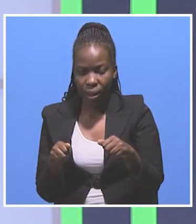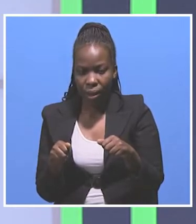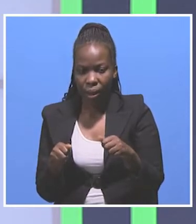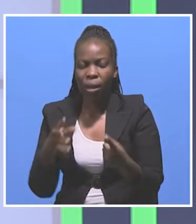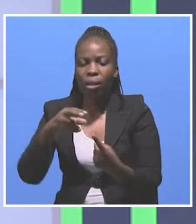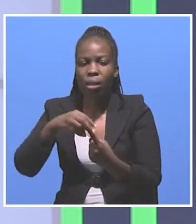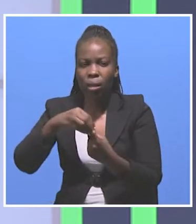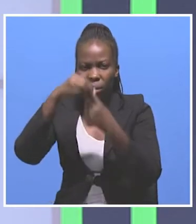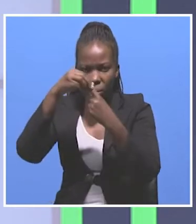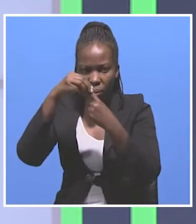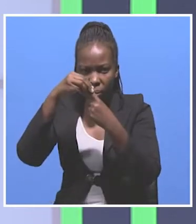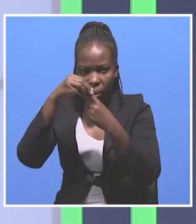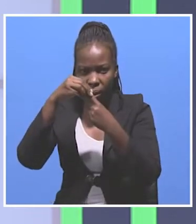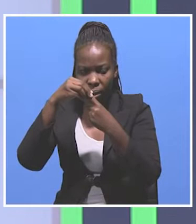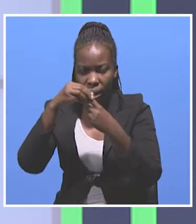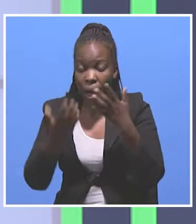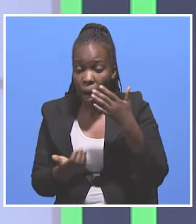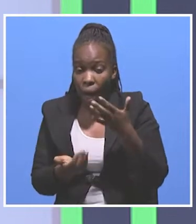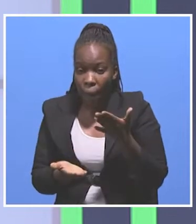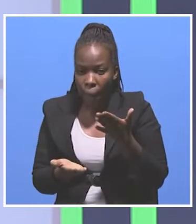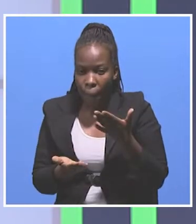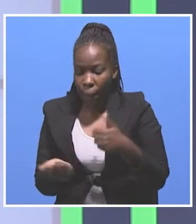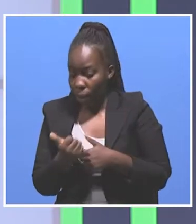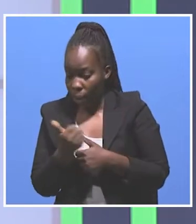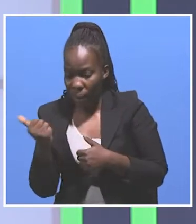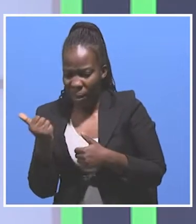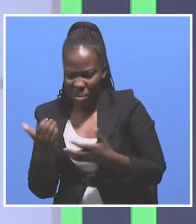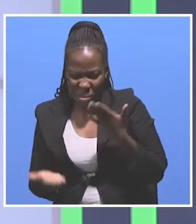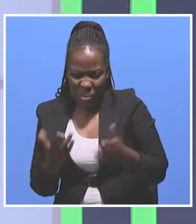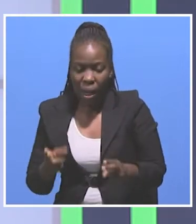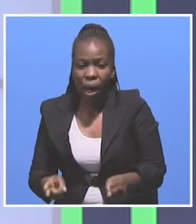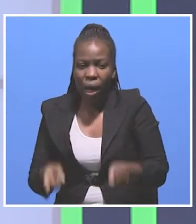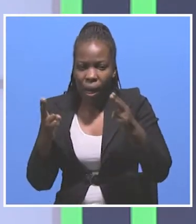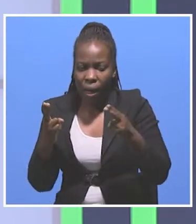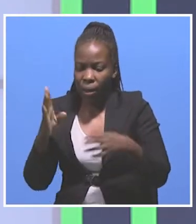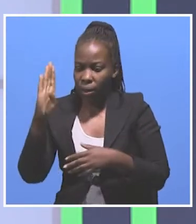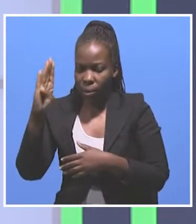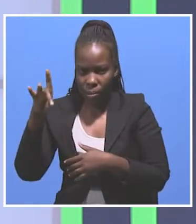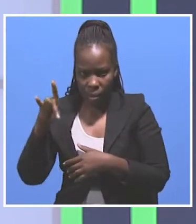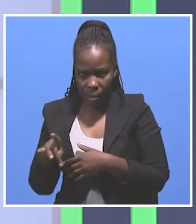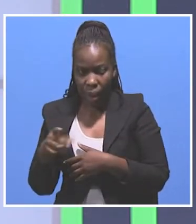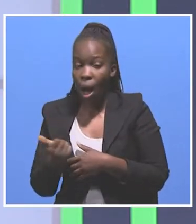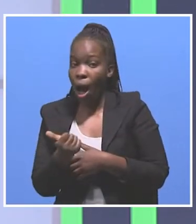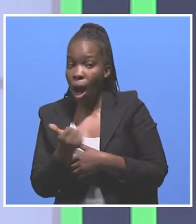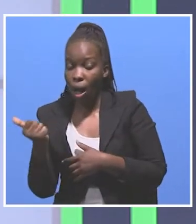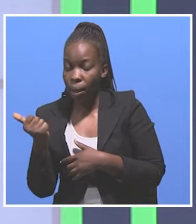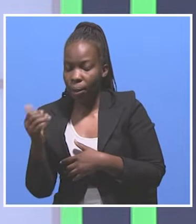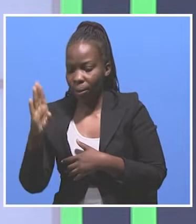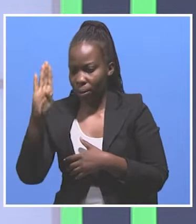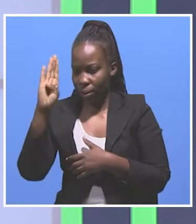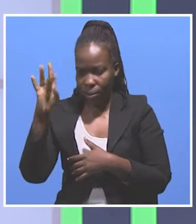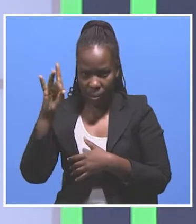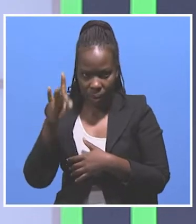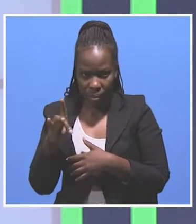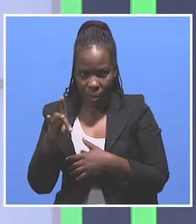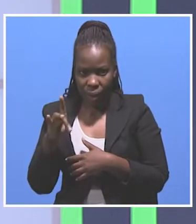for others, they can start with high BPs, go up to 9 months. For others, the BPs can come